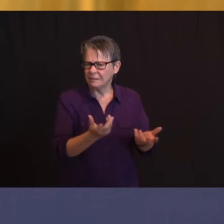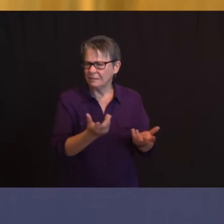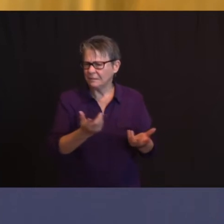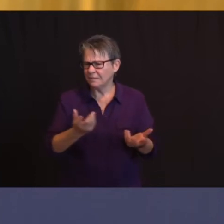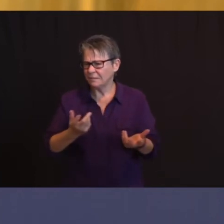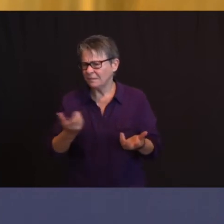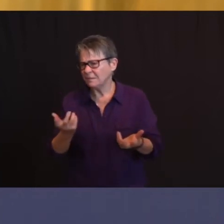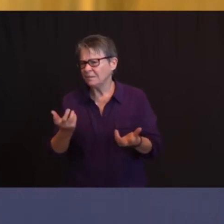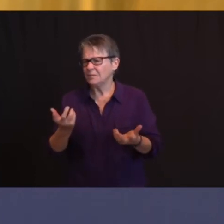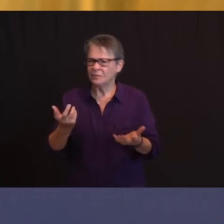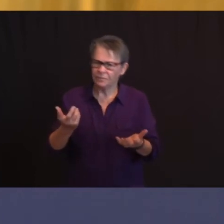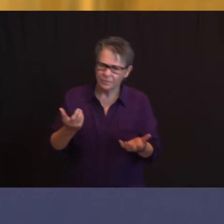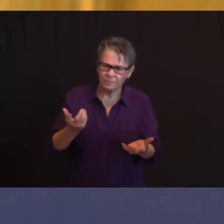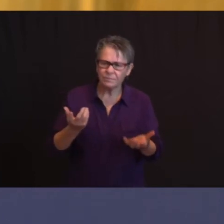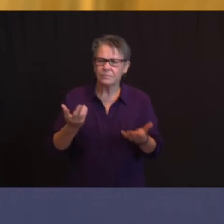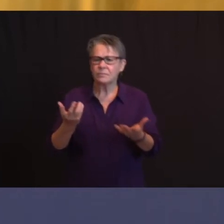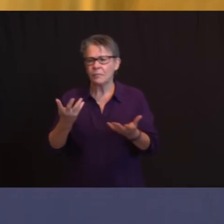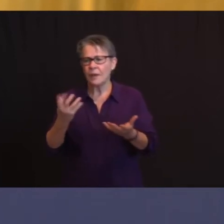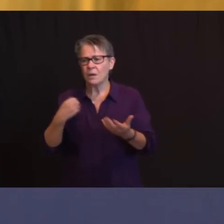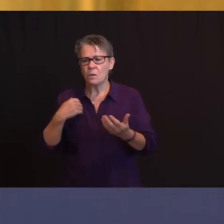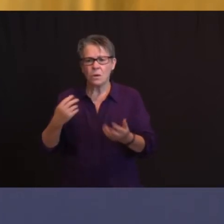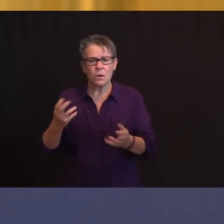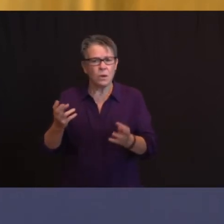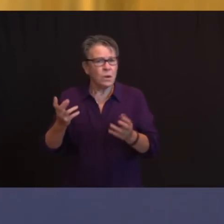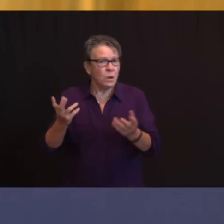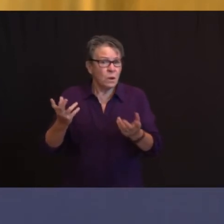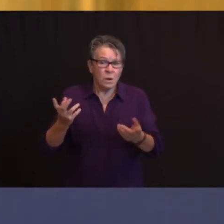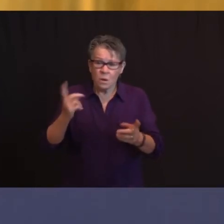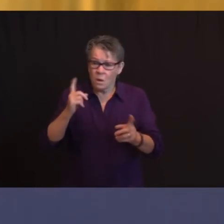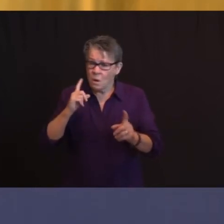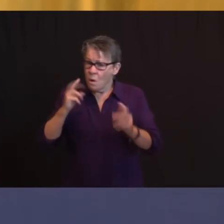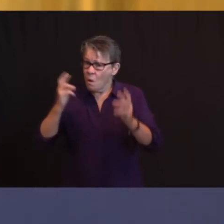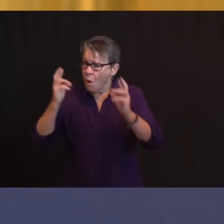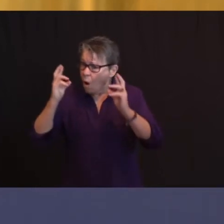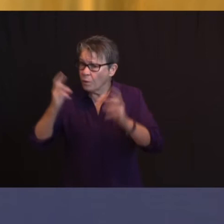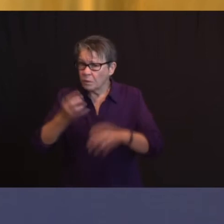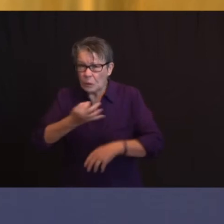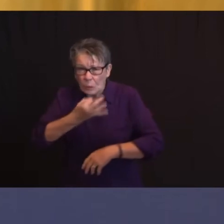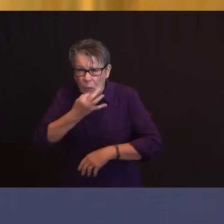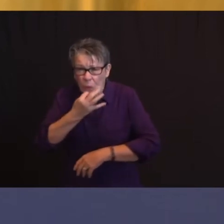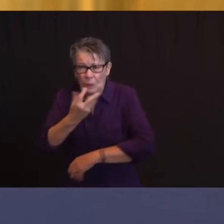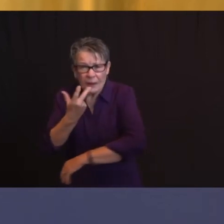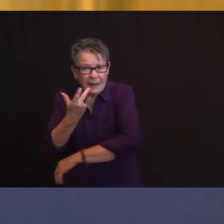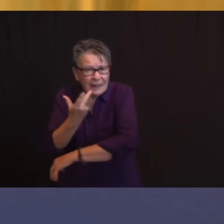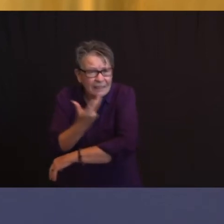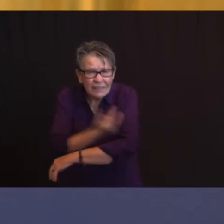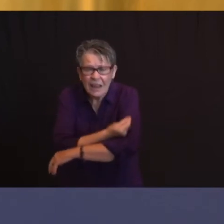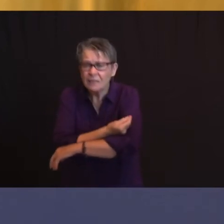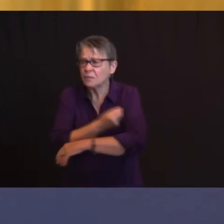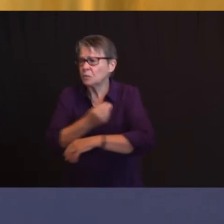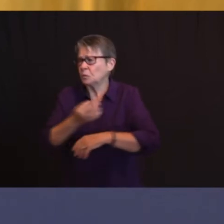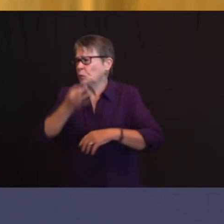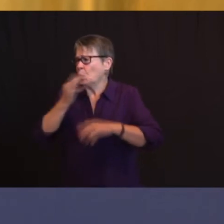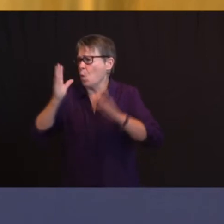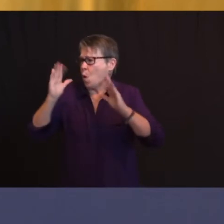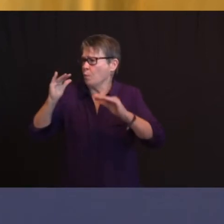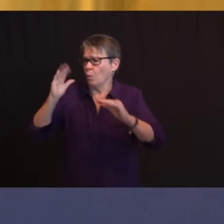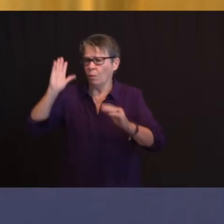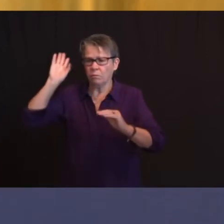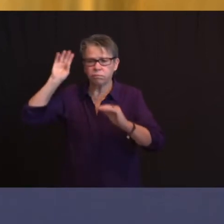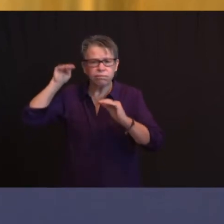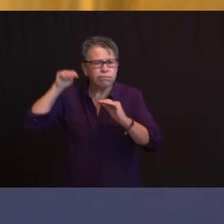be safe and efficacious, but Judy and her team will make sure of that, or we won't stand up on its behalf. It's coming. I think for our